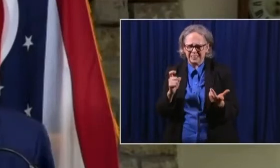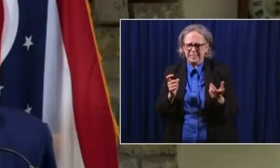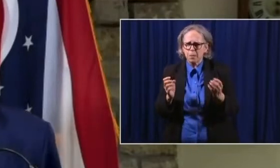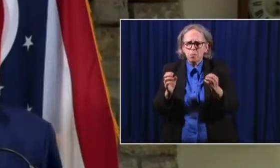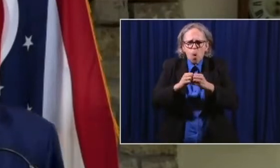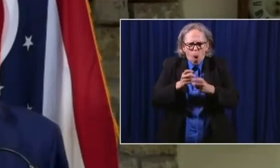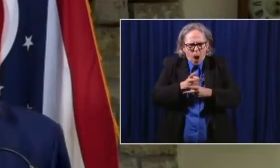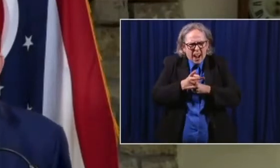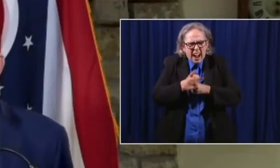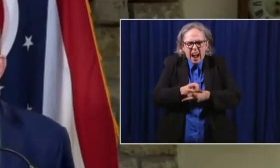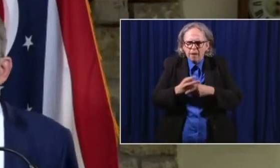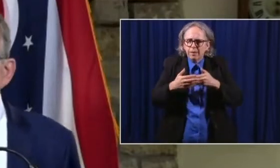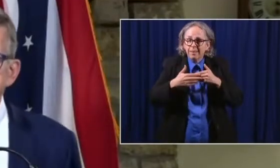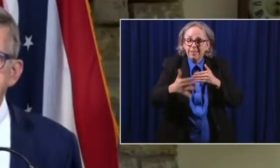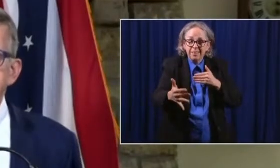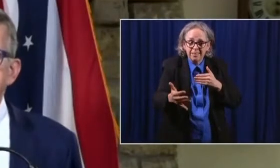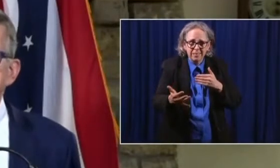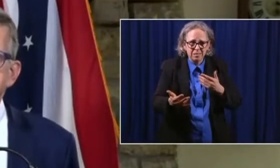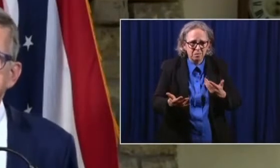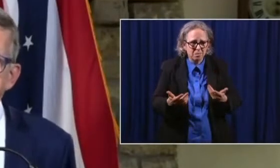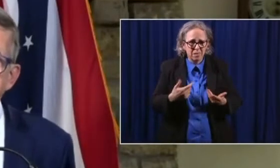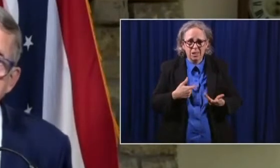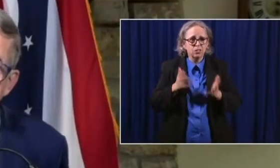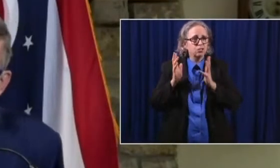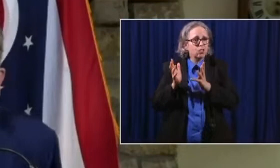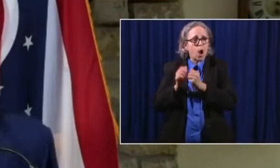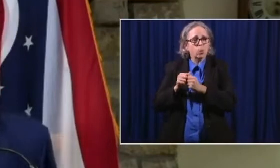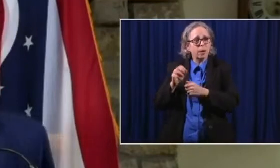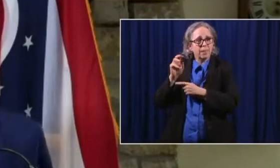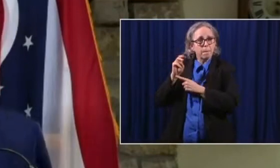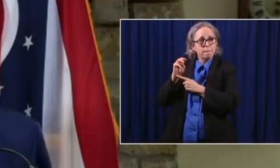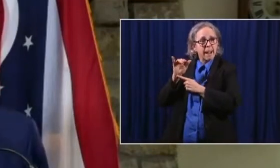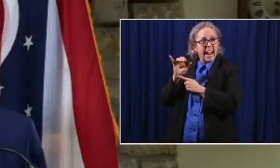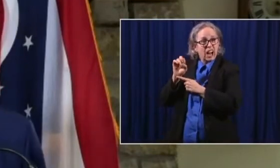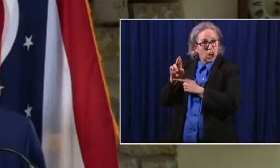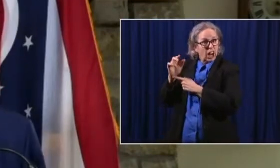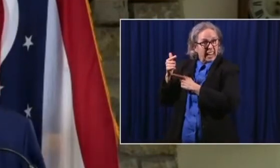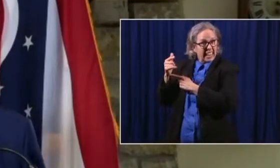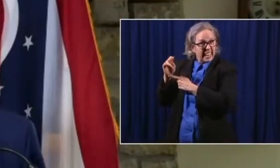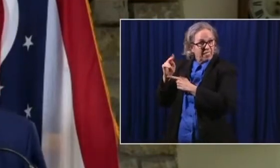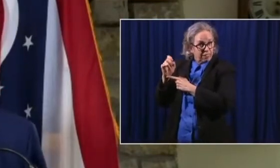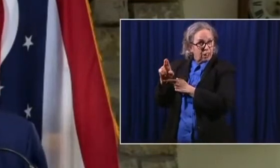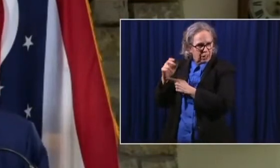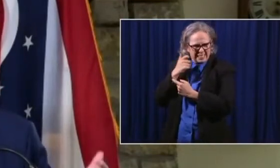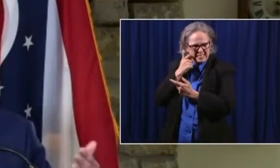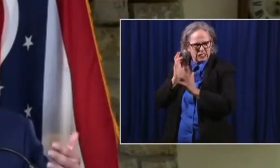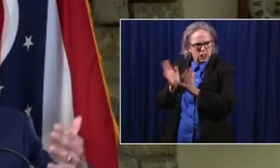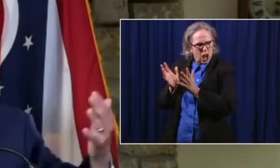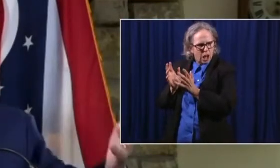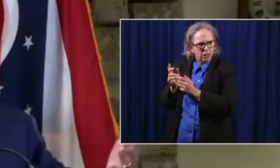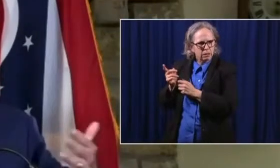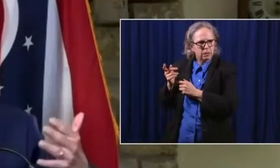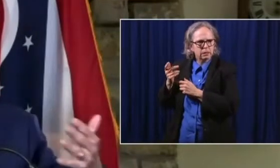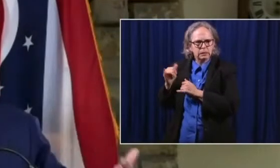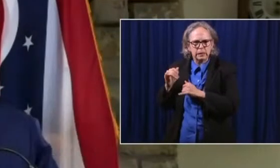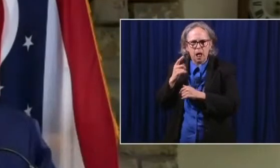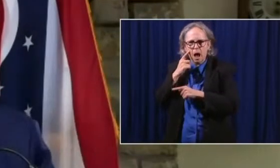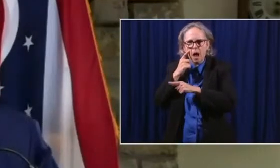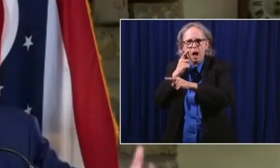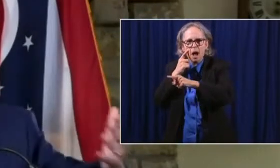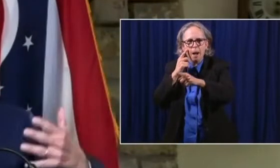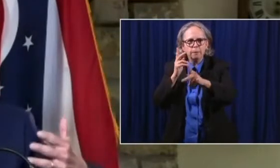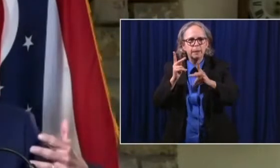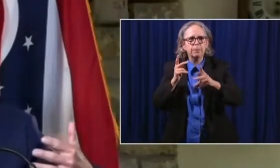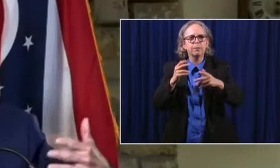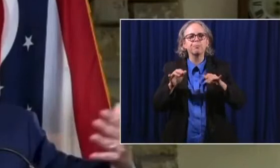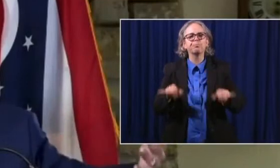morning, Mayor Ginther, we're still seeing examples of people, unfortunately, who are not social